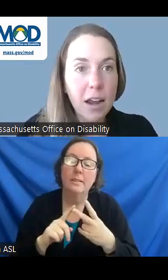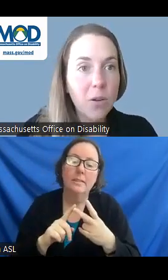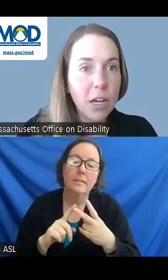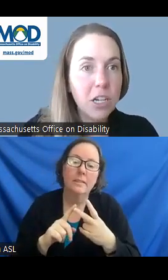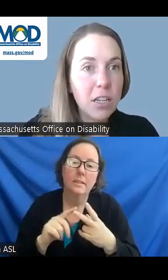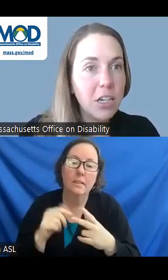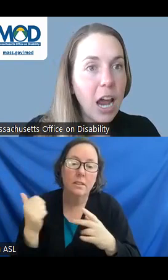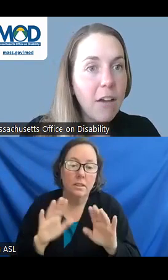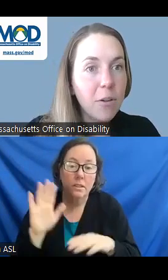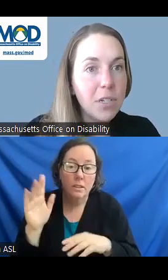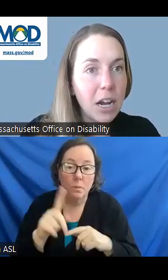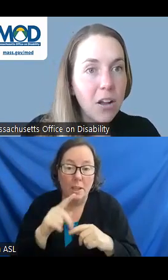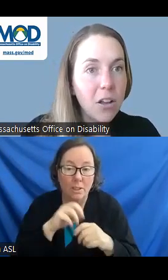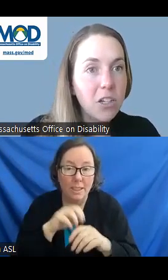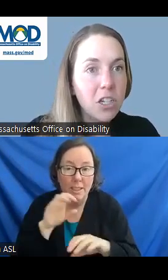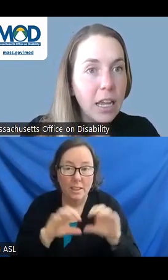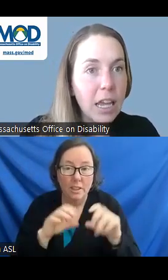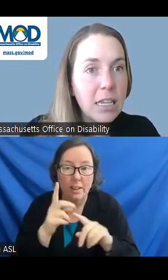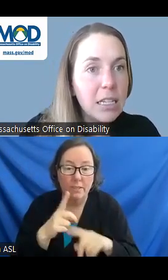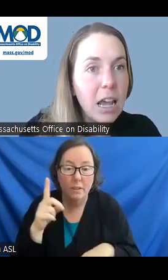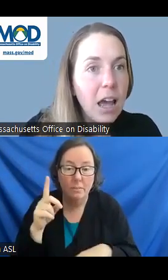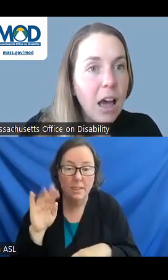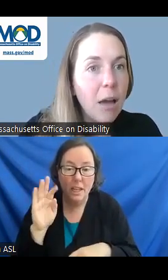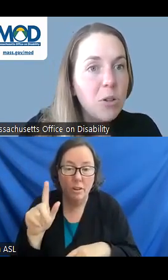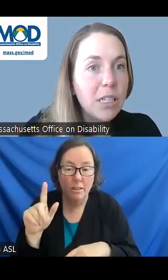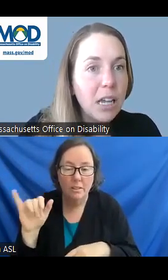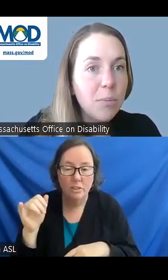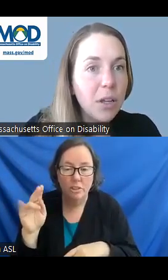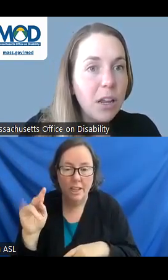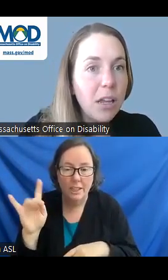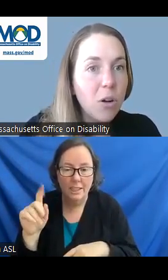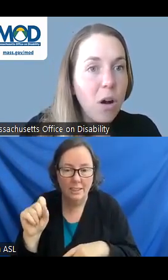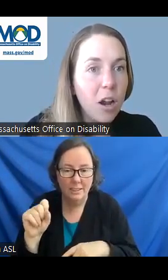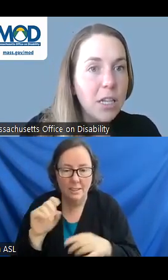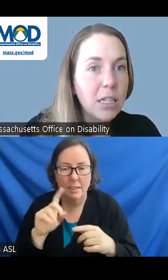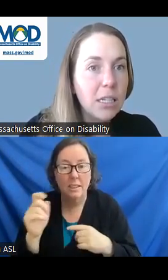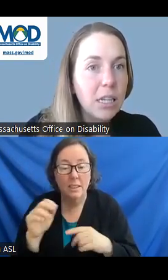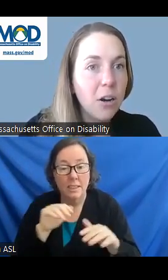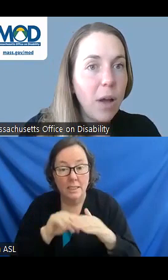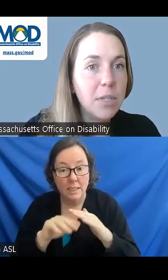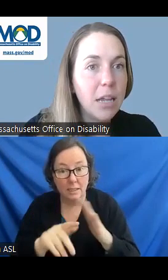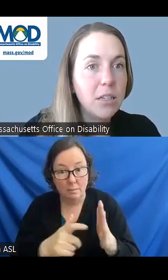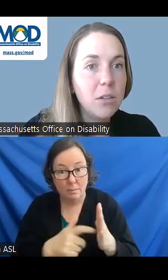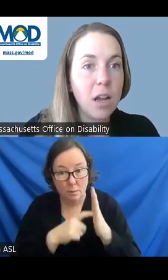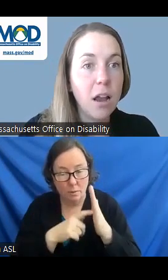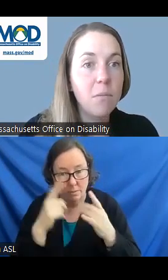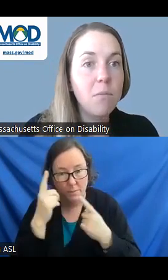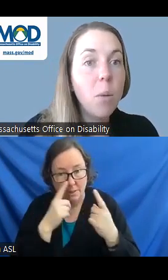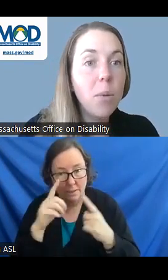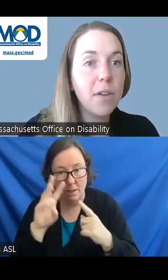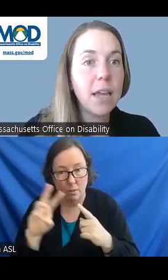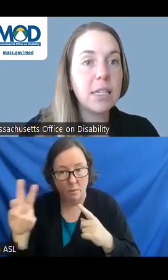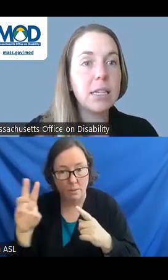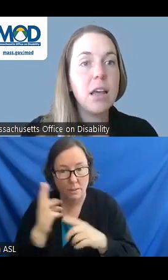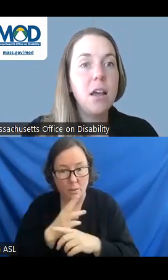I've got a question in the chat from Daryl Jenkins. Do accessibility requirements consider websites used on